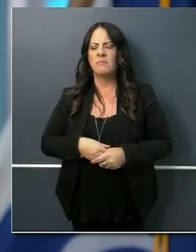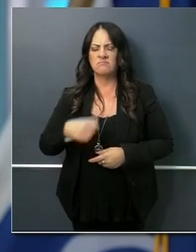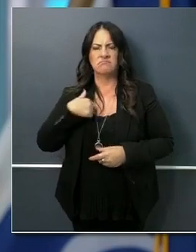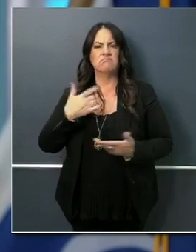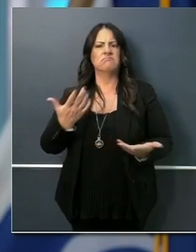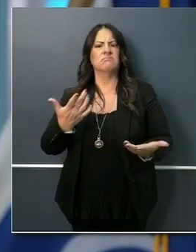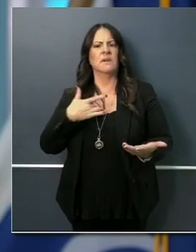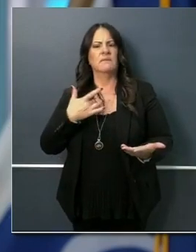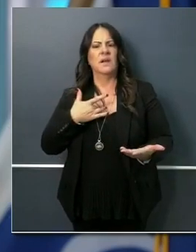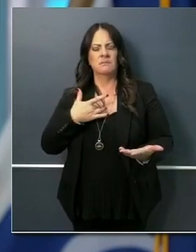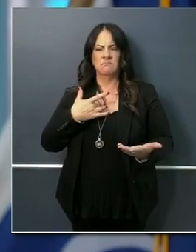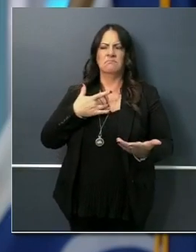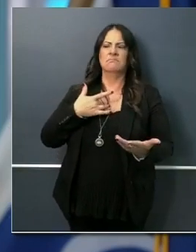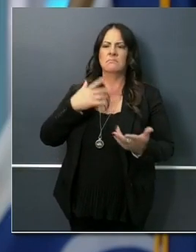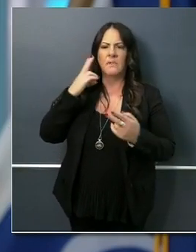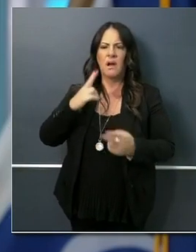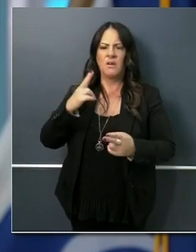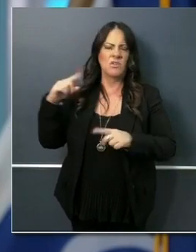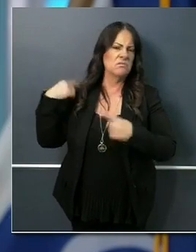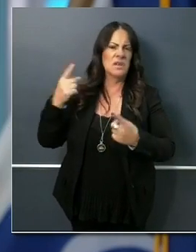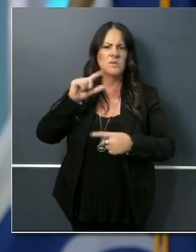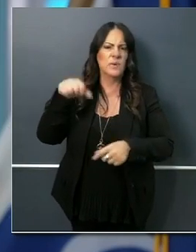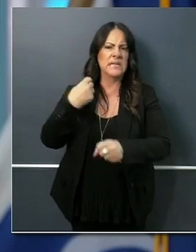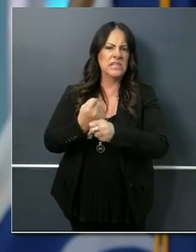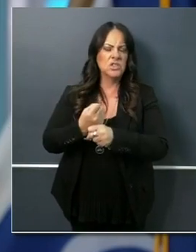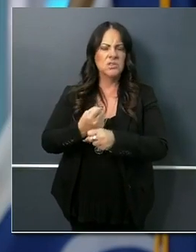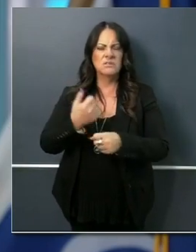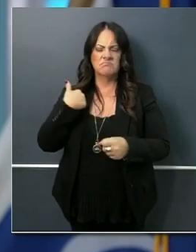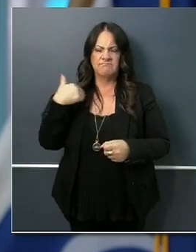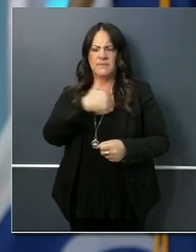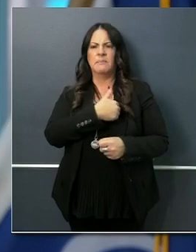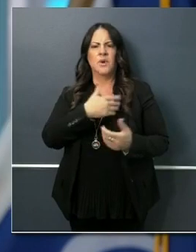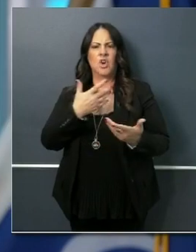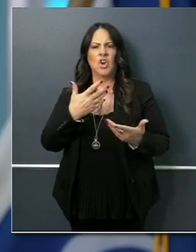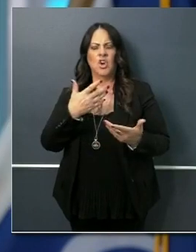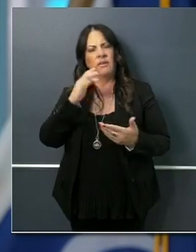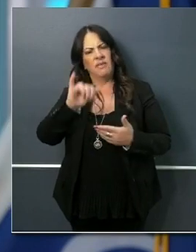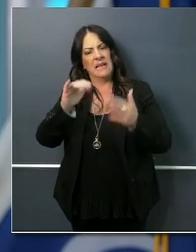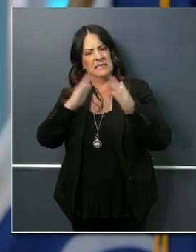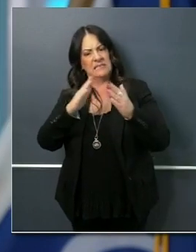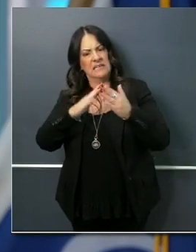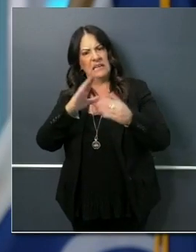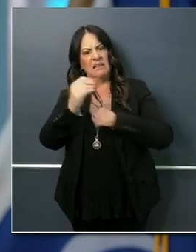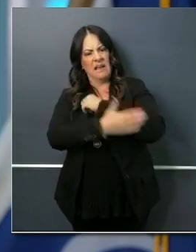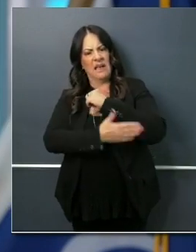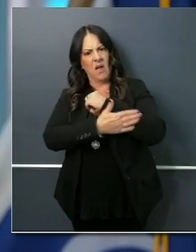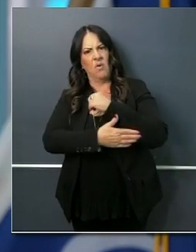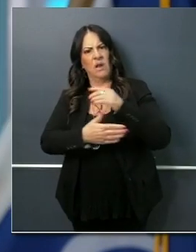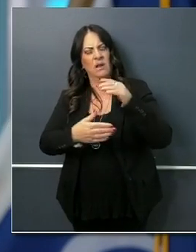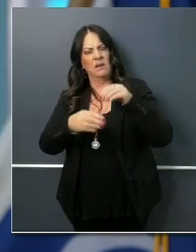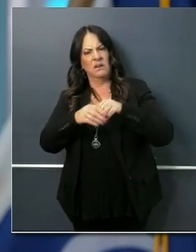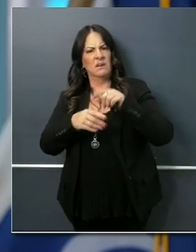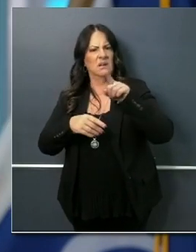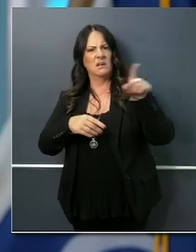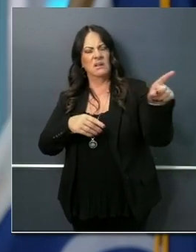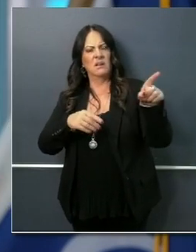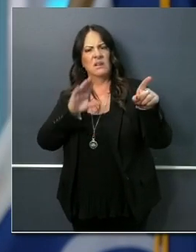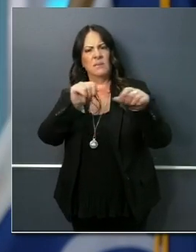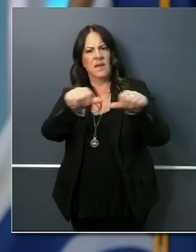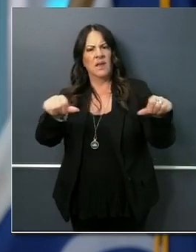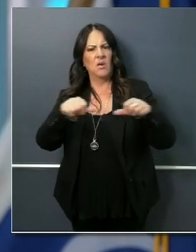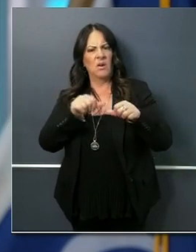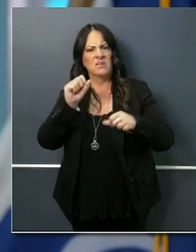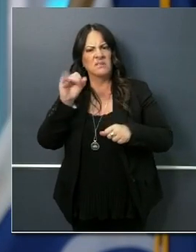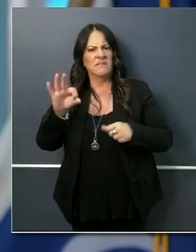of being, for over 2 decades, a member of a city and county that certainly has demonstrably led.